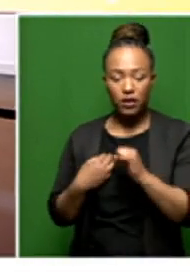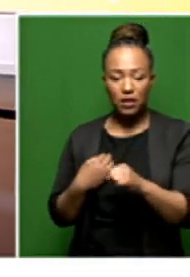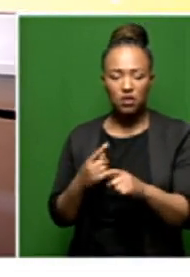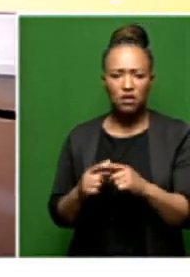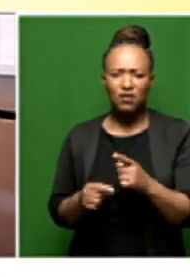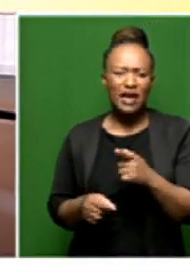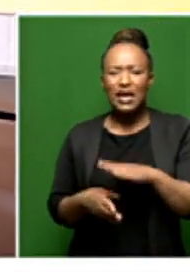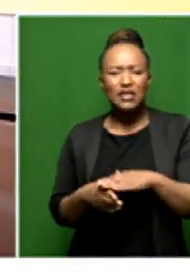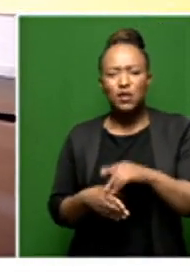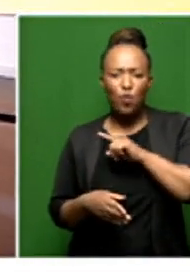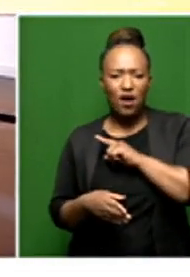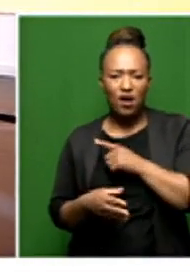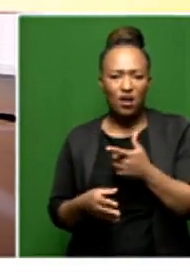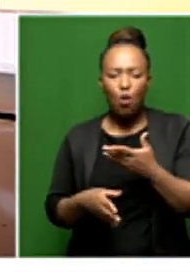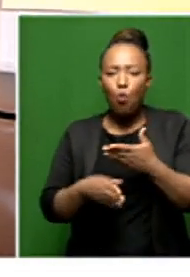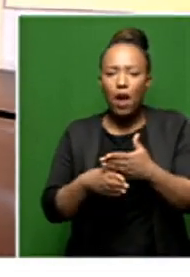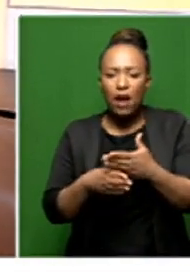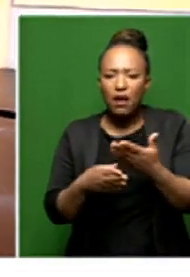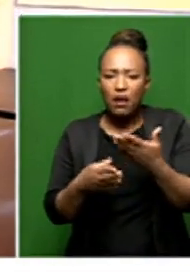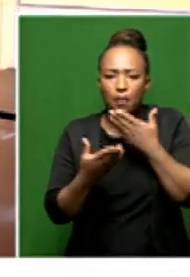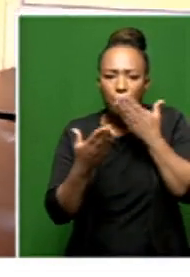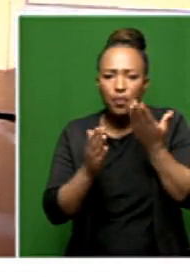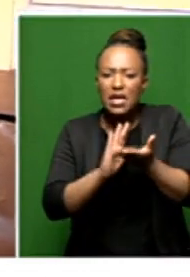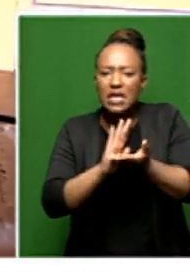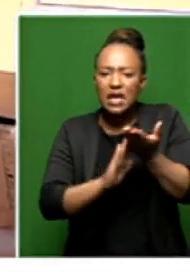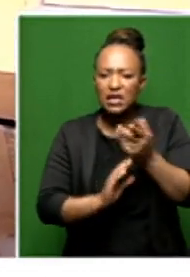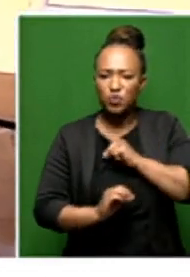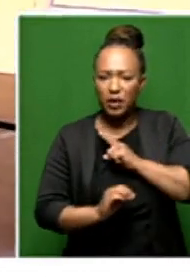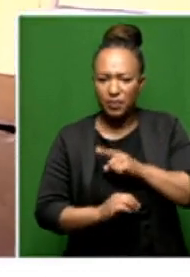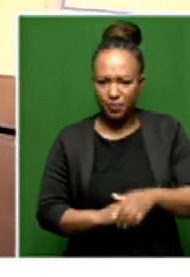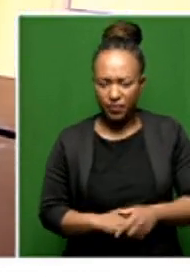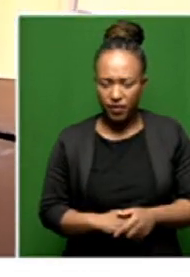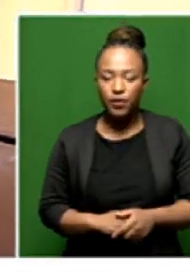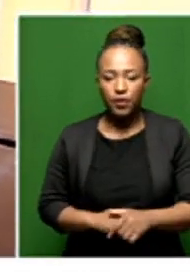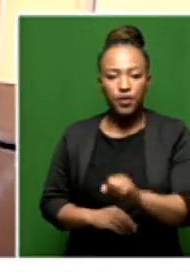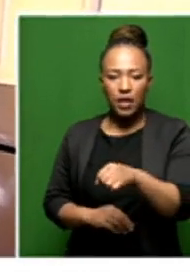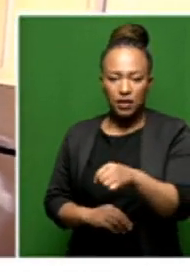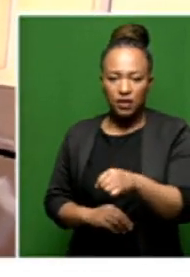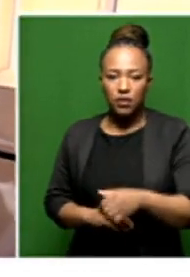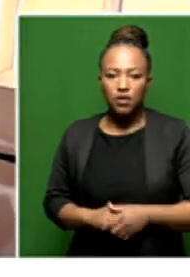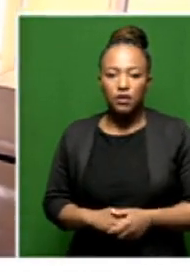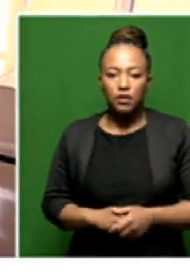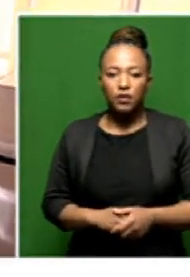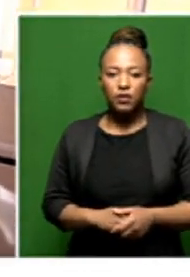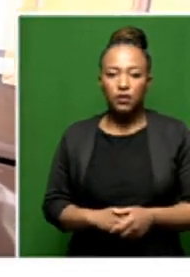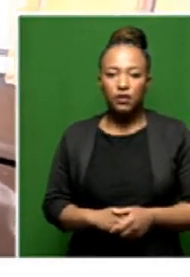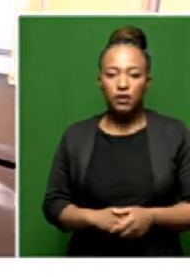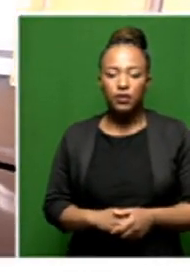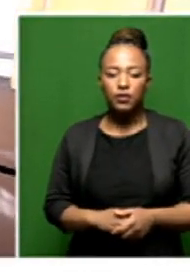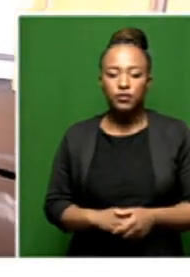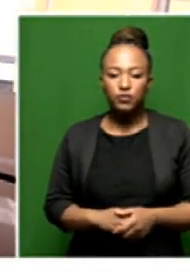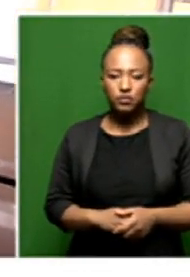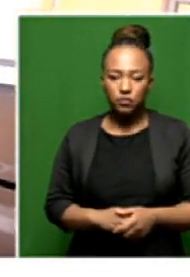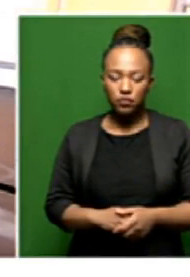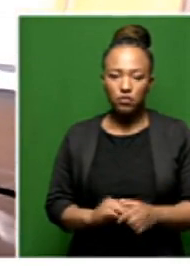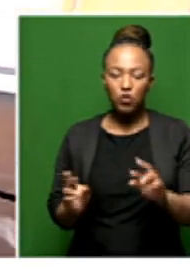of the reasons were behind these increases, Daniel? Yes, definitely. So one of the issues is we